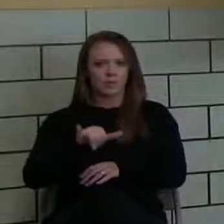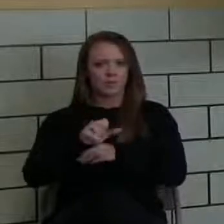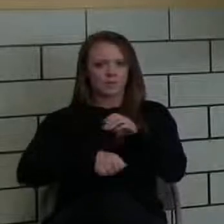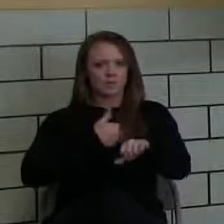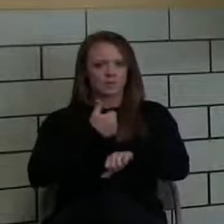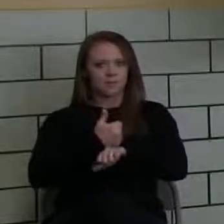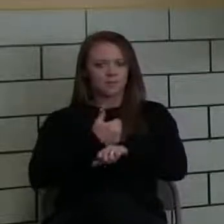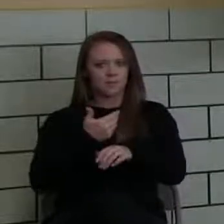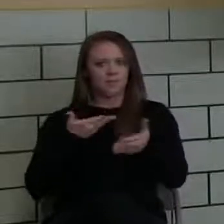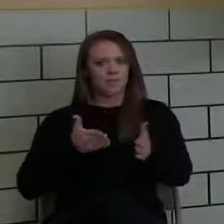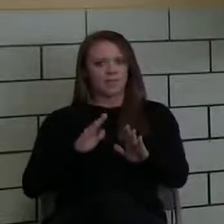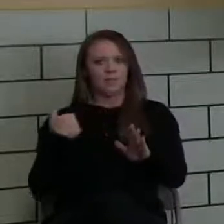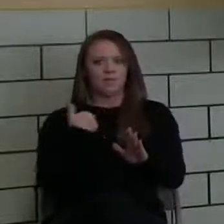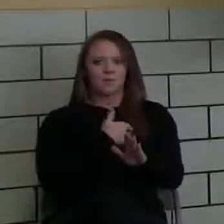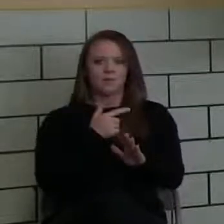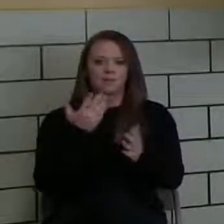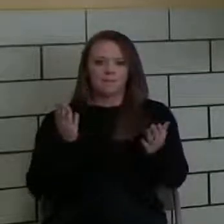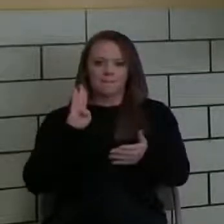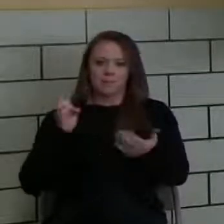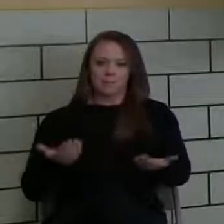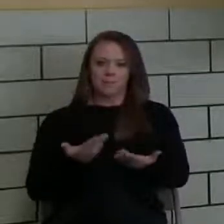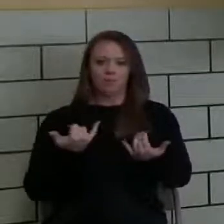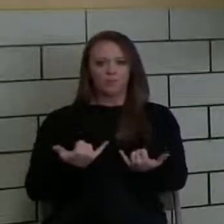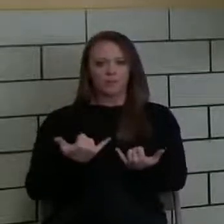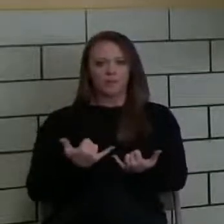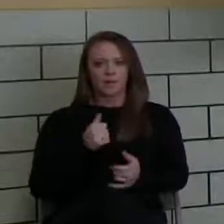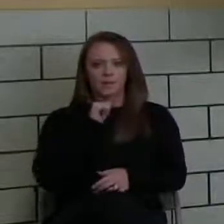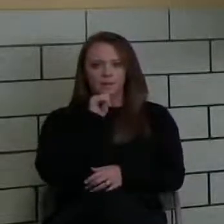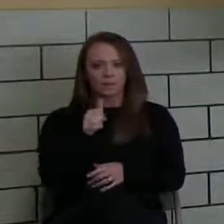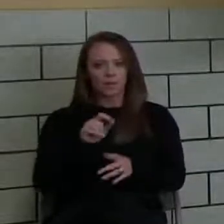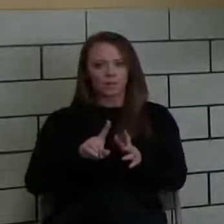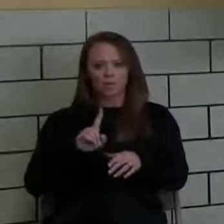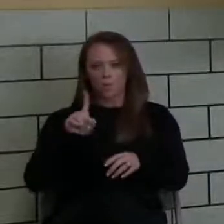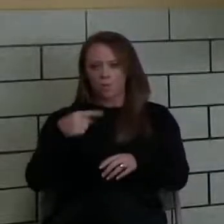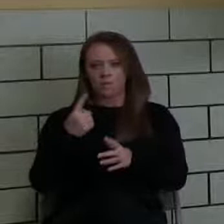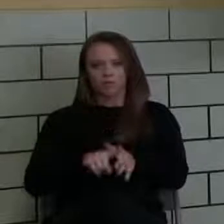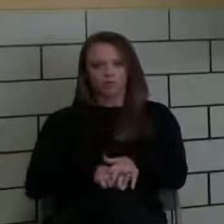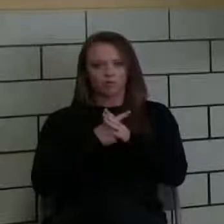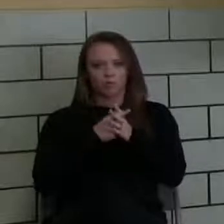today. So I just want to acknowledge that it didn't just start with the downtown master